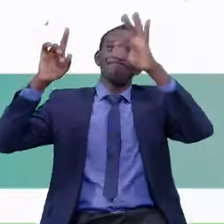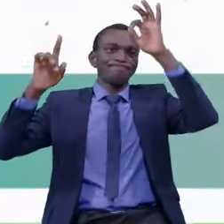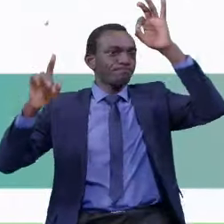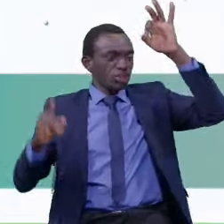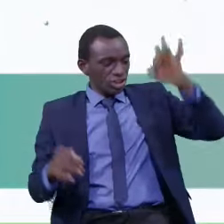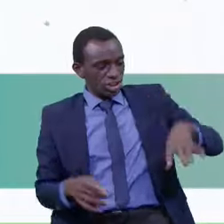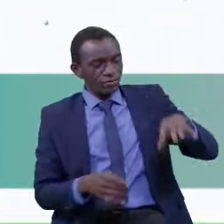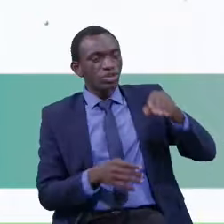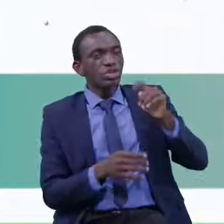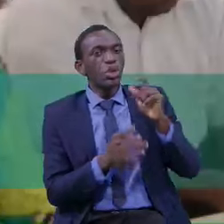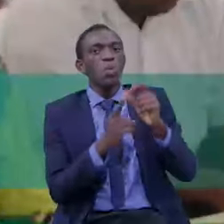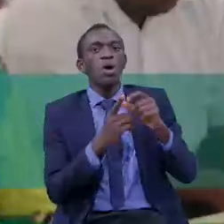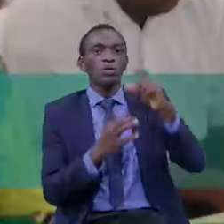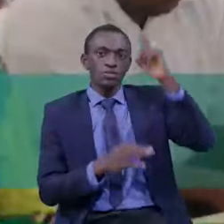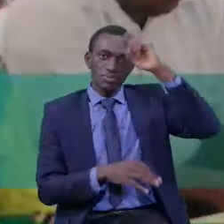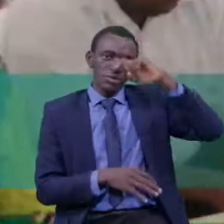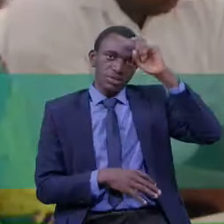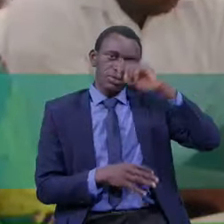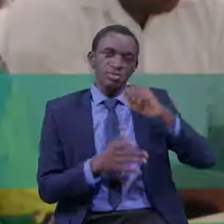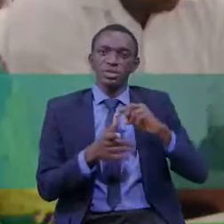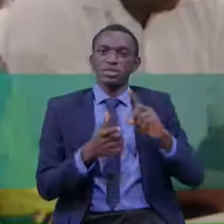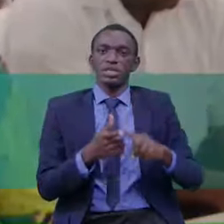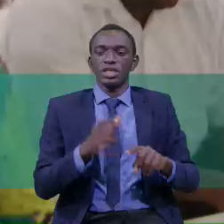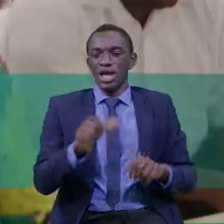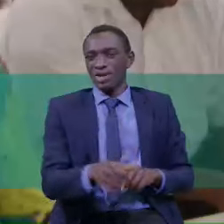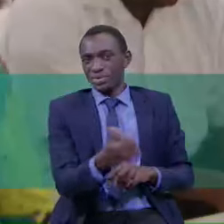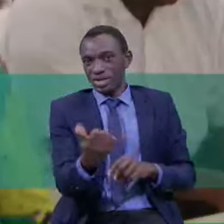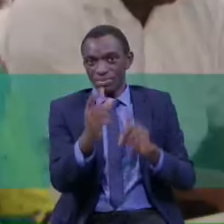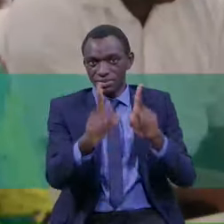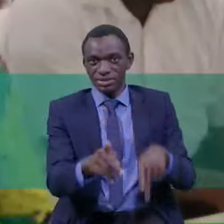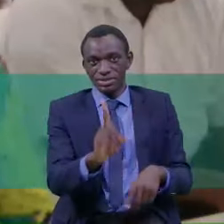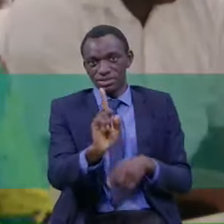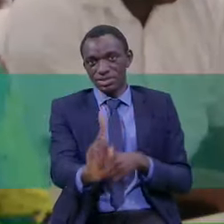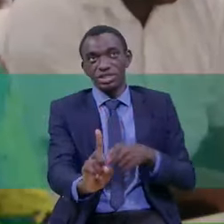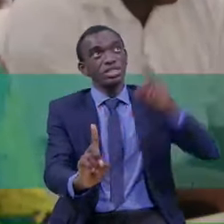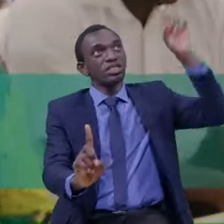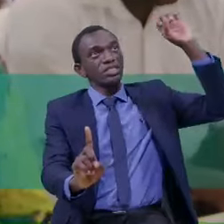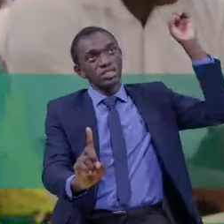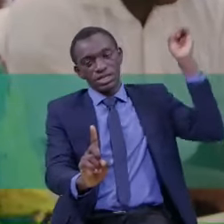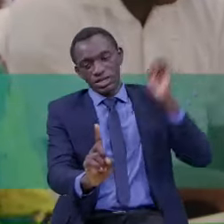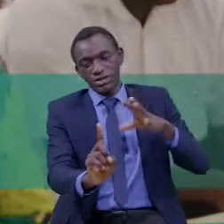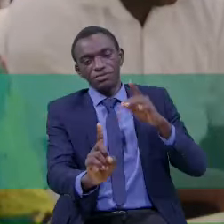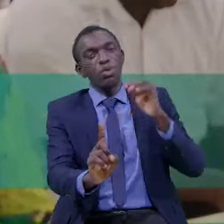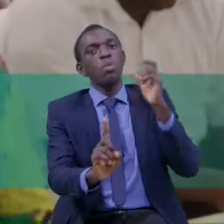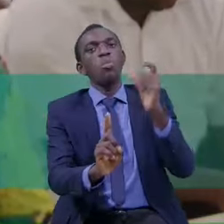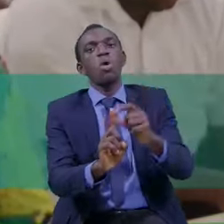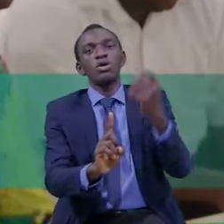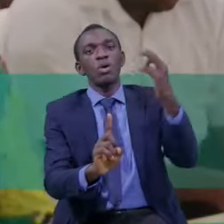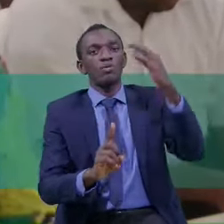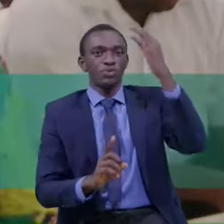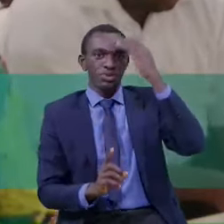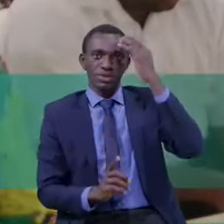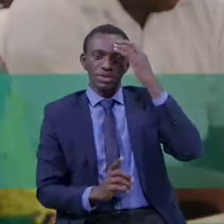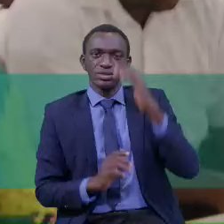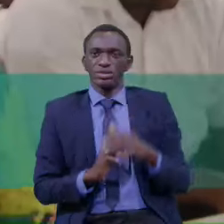says to another, the word of knowledge. Not all the knowledge that God has, just